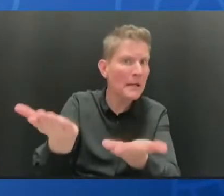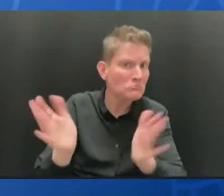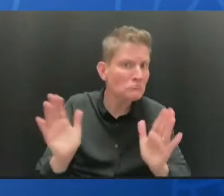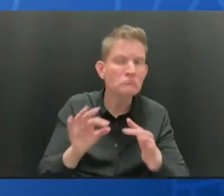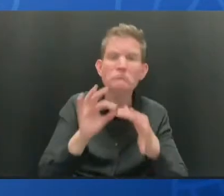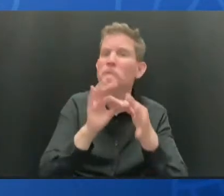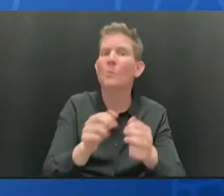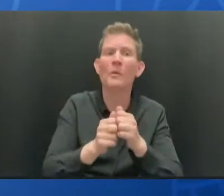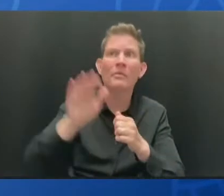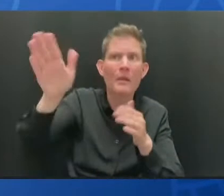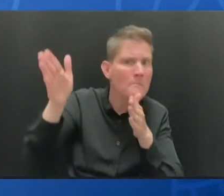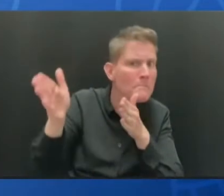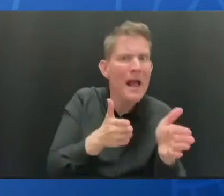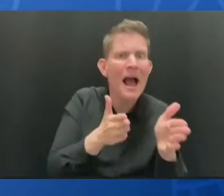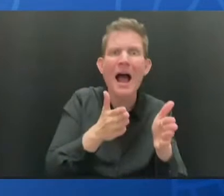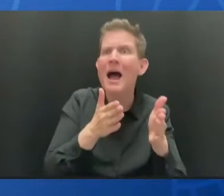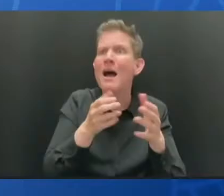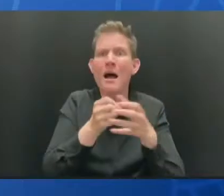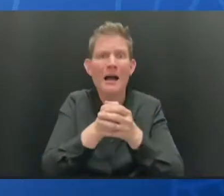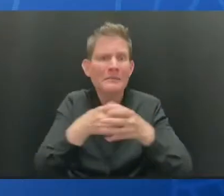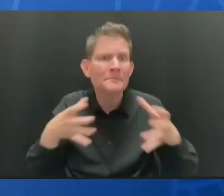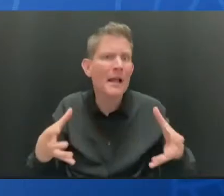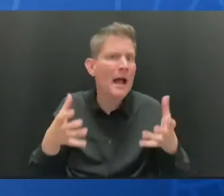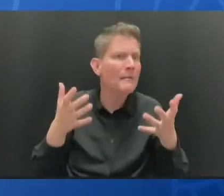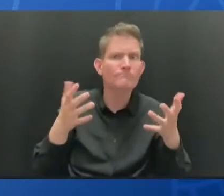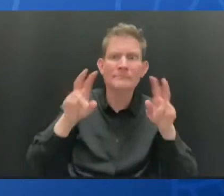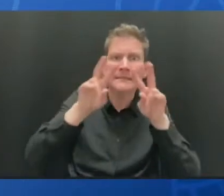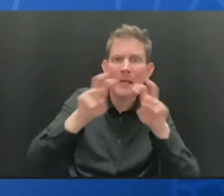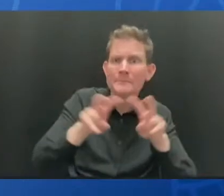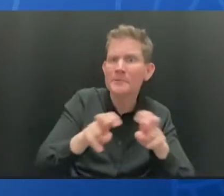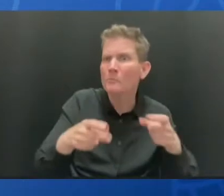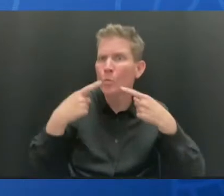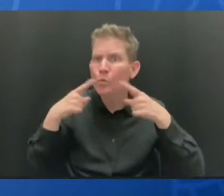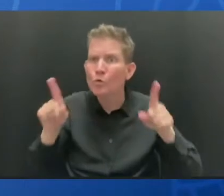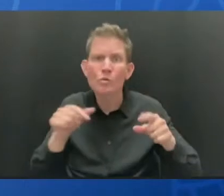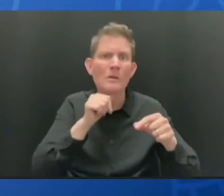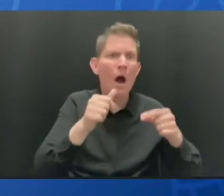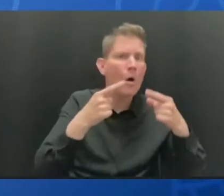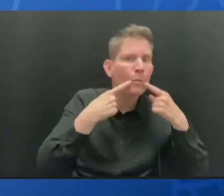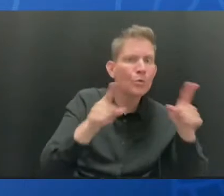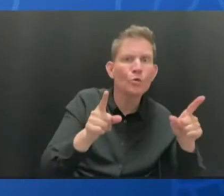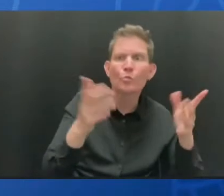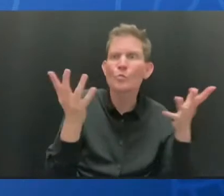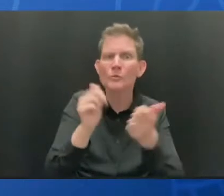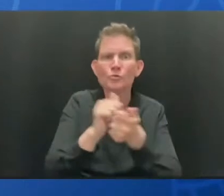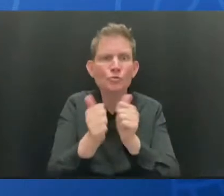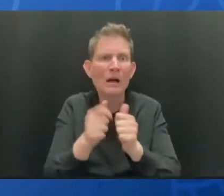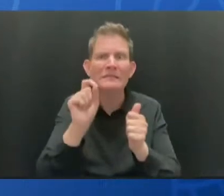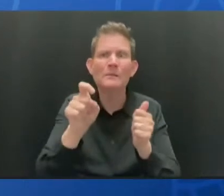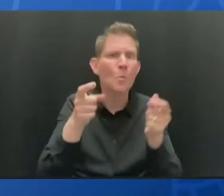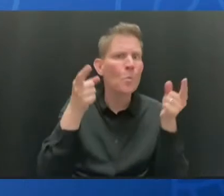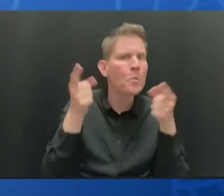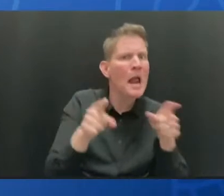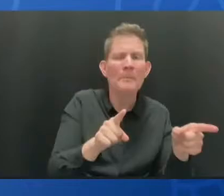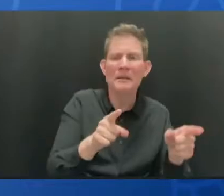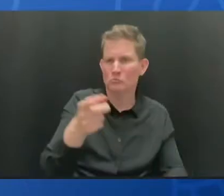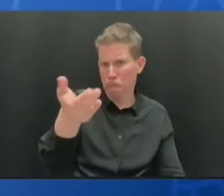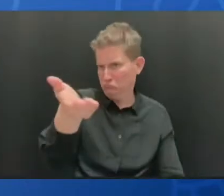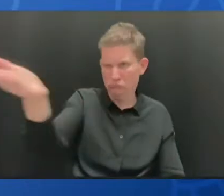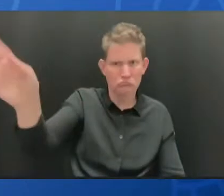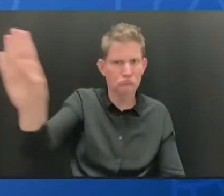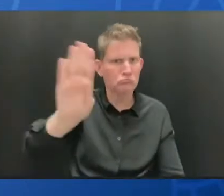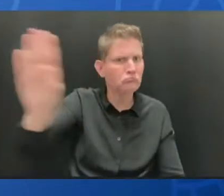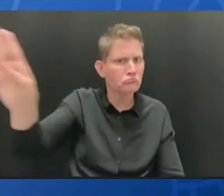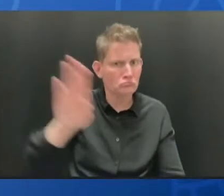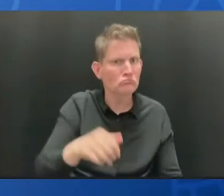to make assessments of what's worked and what hasn't at this point, and what changes they might make, and what the goal is. Clearly, the goal is to reach as many